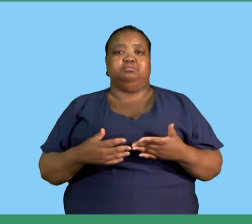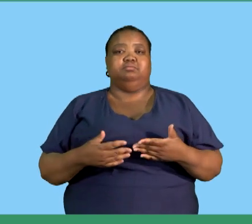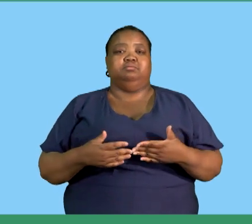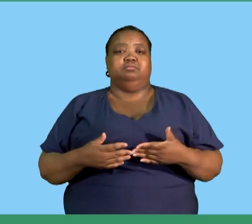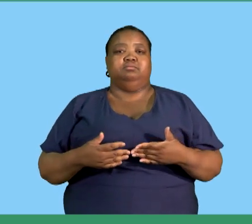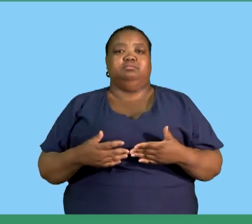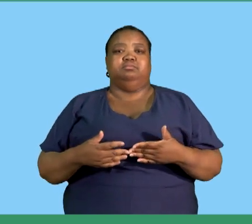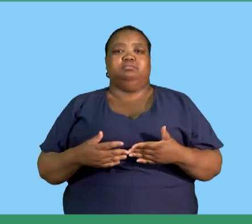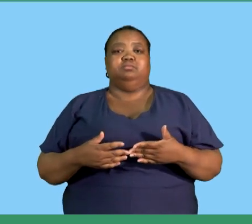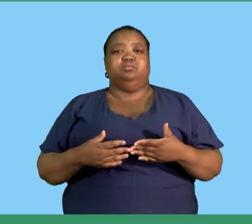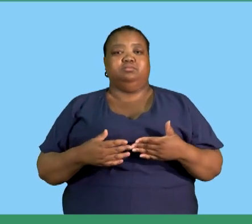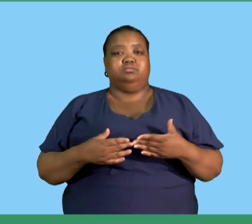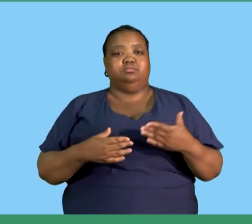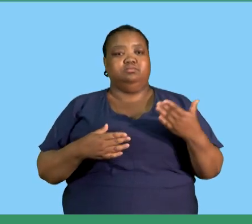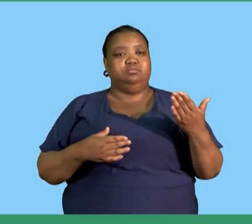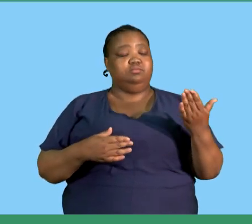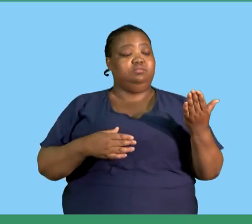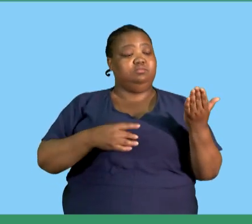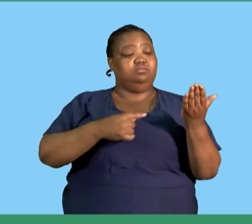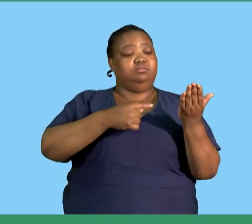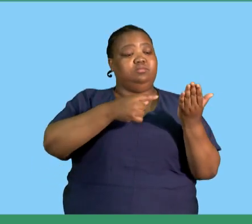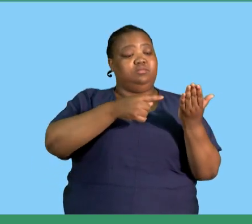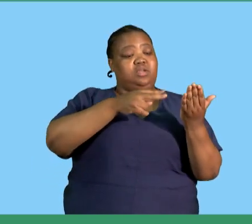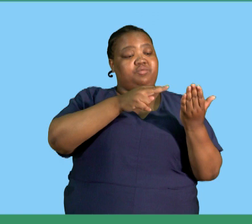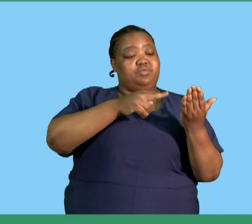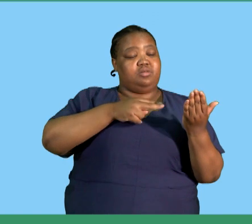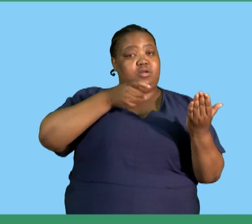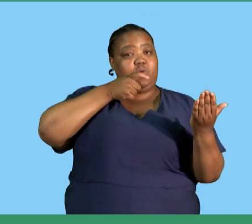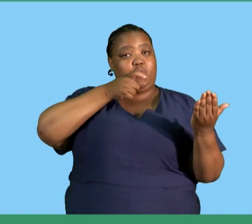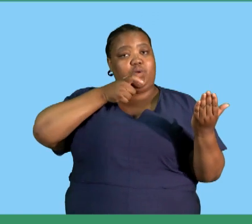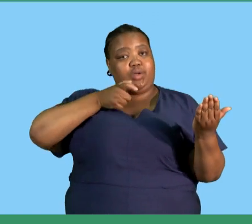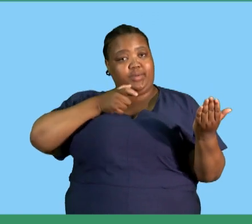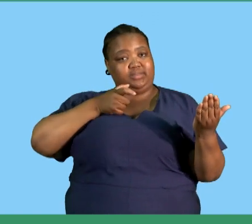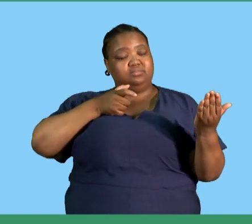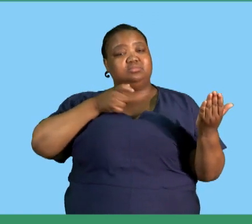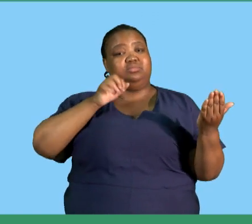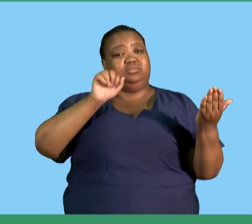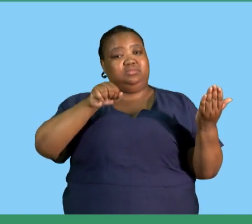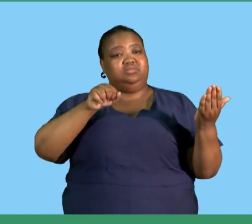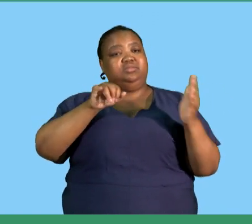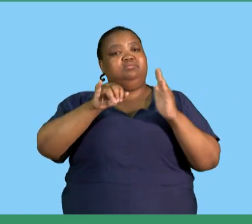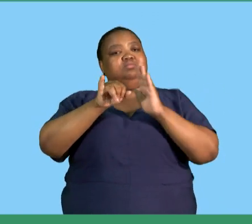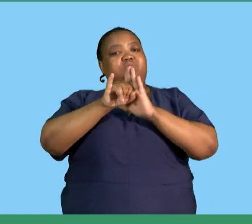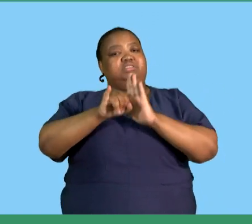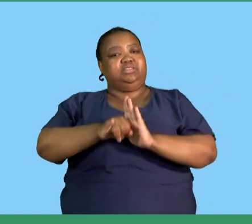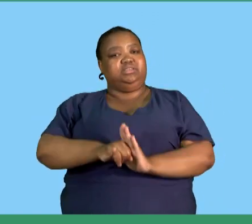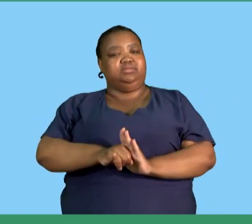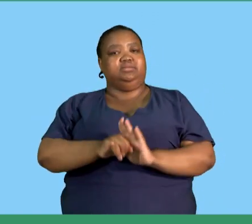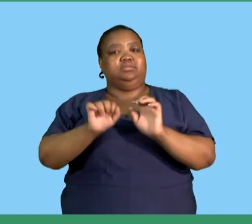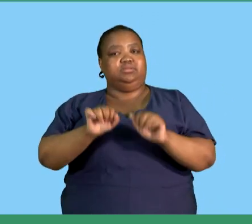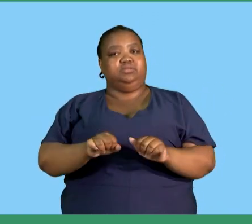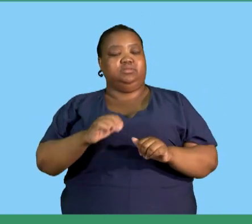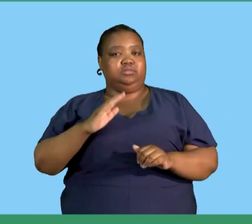It says here, look for the keywords in every statement. Keywords in every statement in order for you